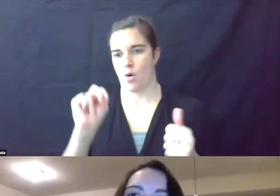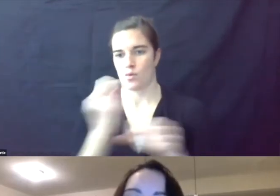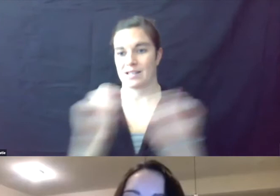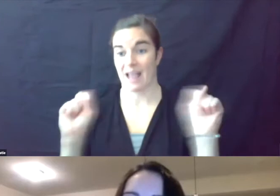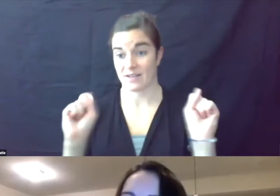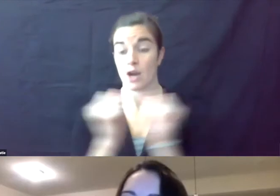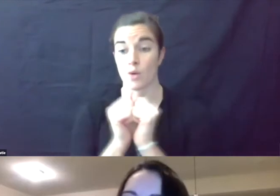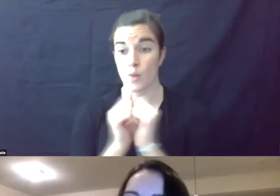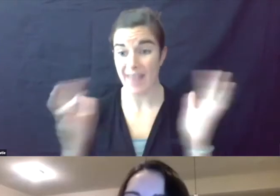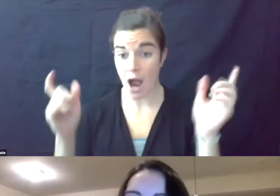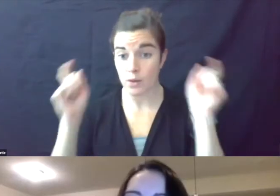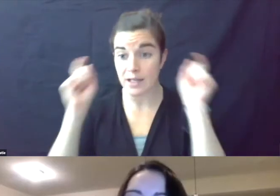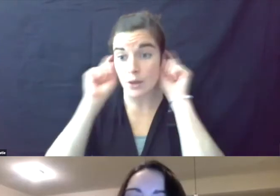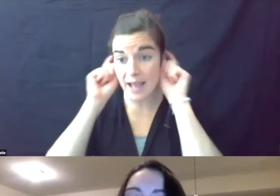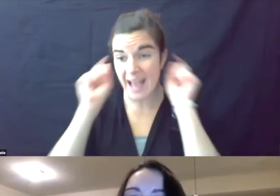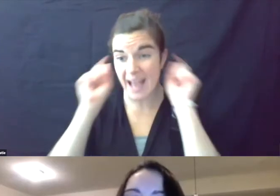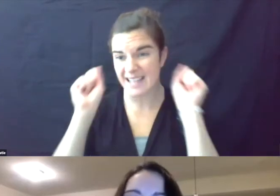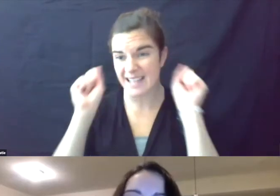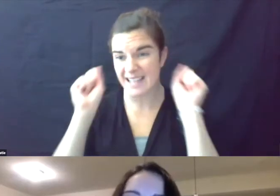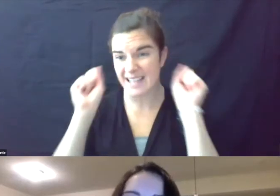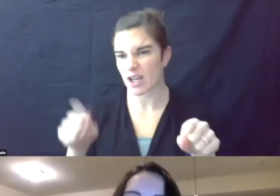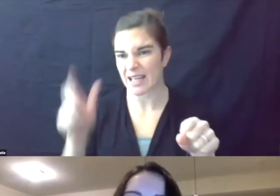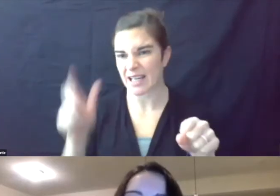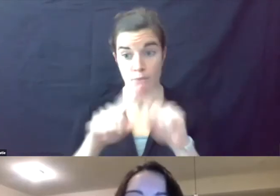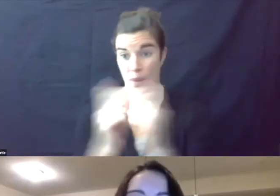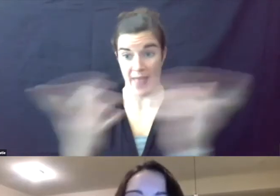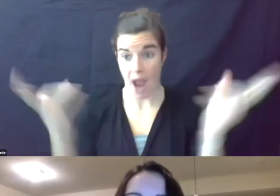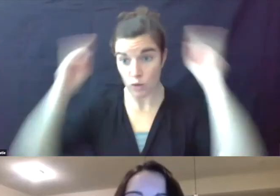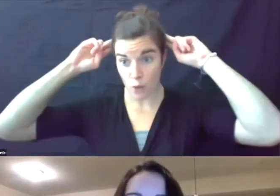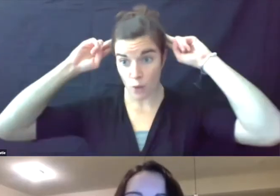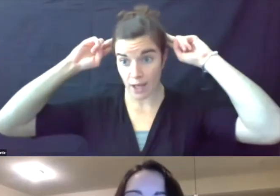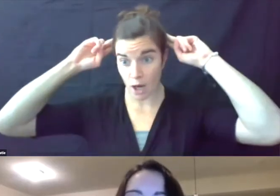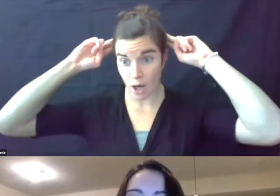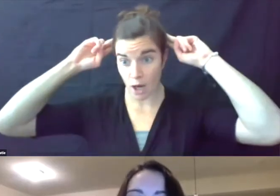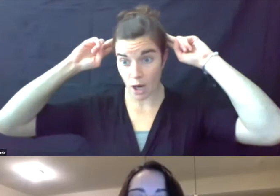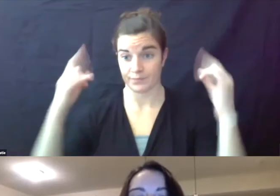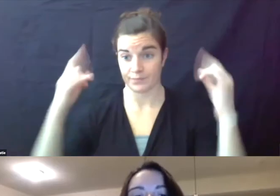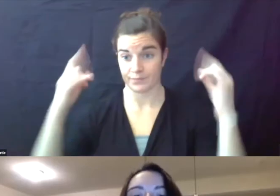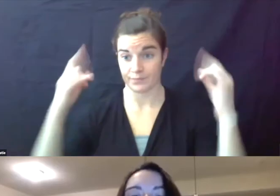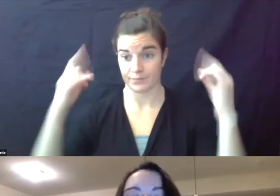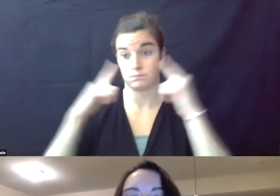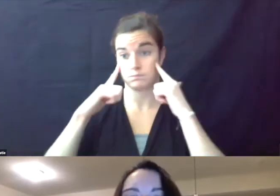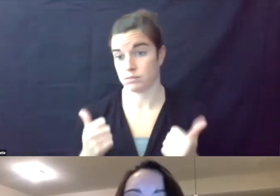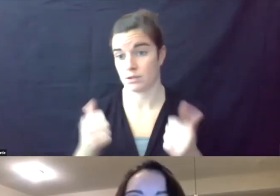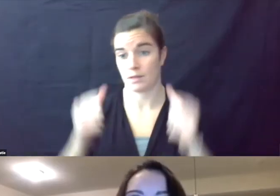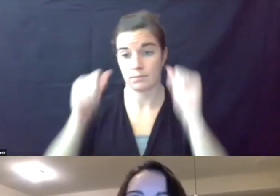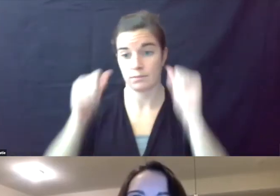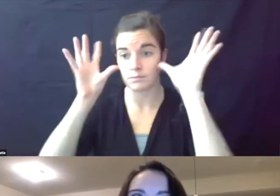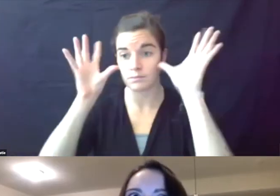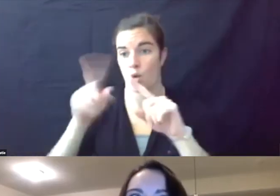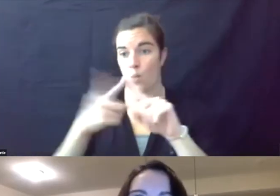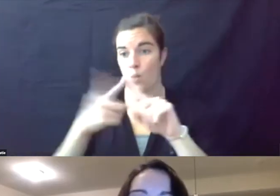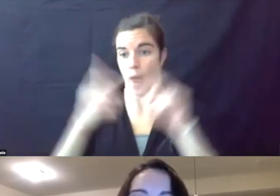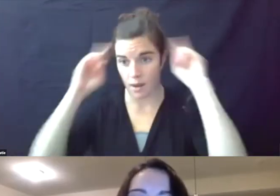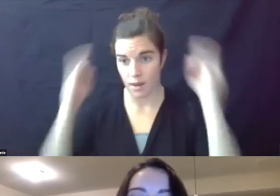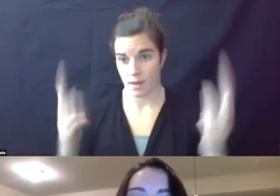I could hear some of these loud sounds, but without my cochlear implants, I'm now profound when I take them off. So there are a ton